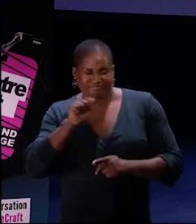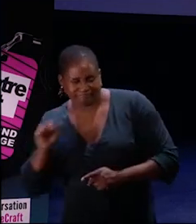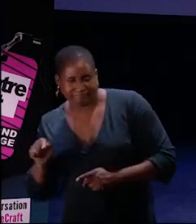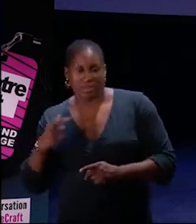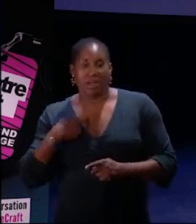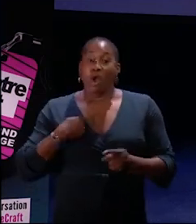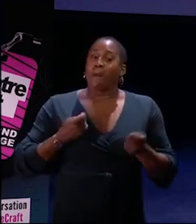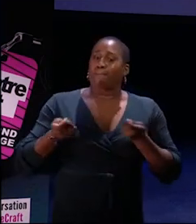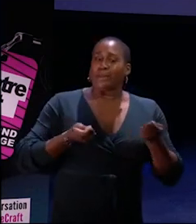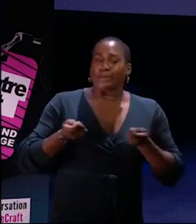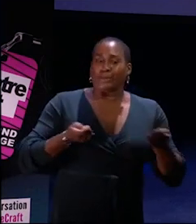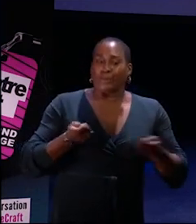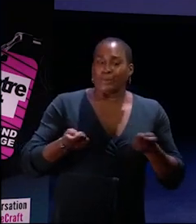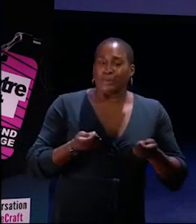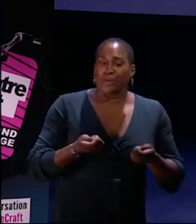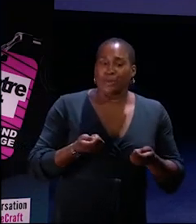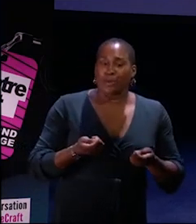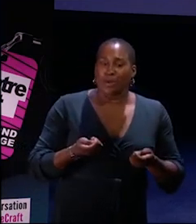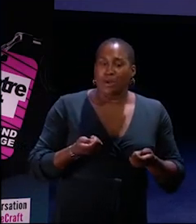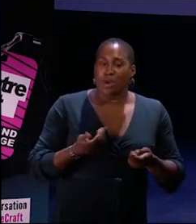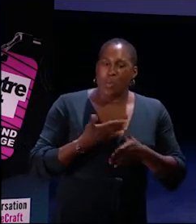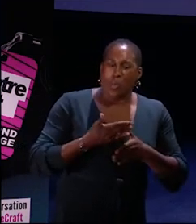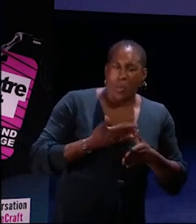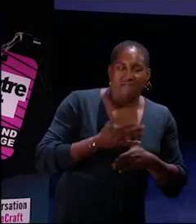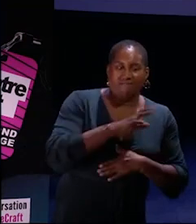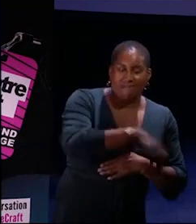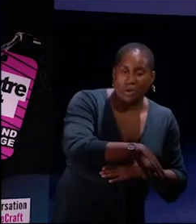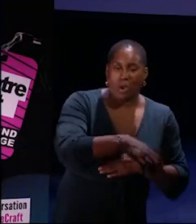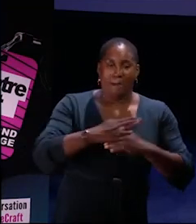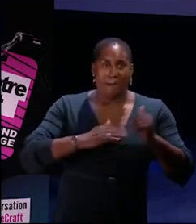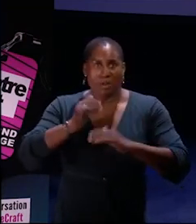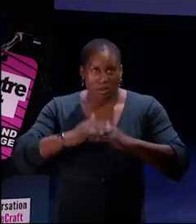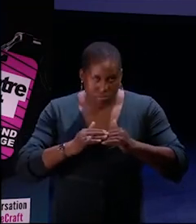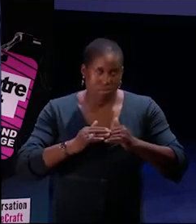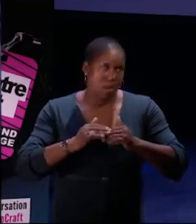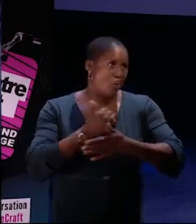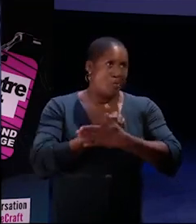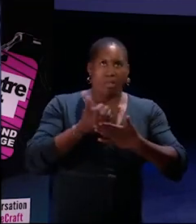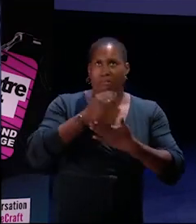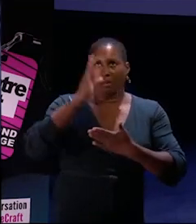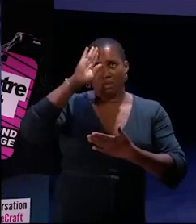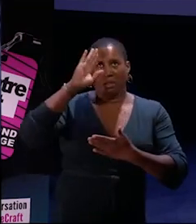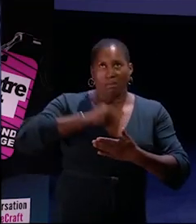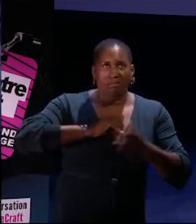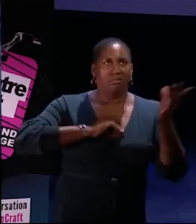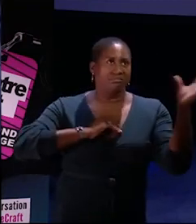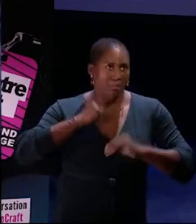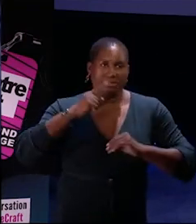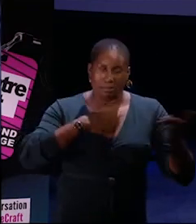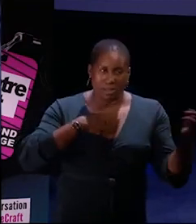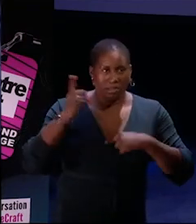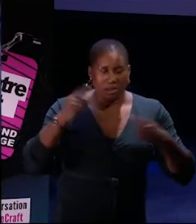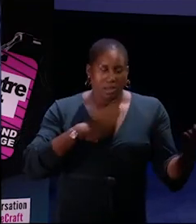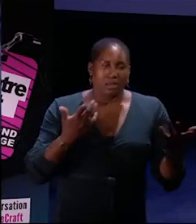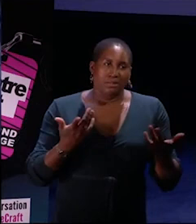building, a lot of the time you spend your time being kind of told what to do. Not really, but. And you have to, you are